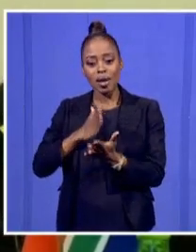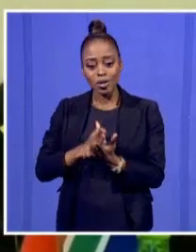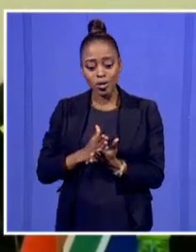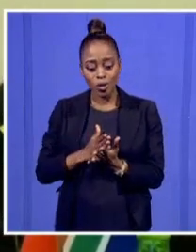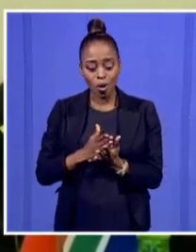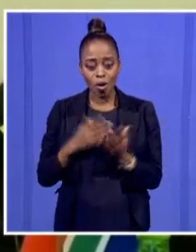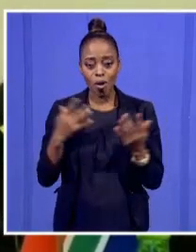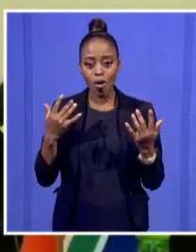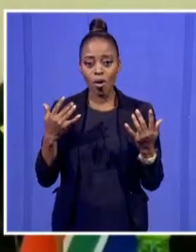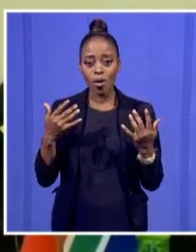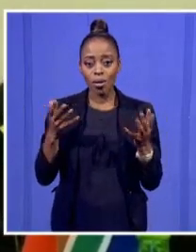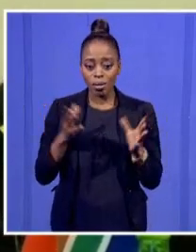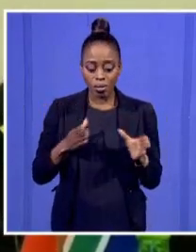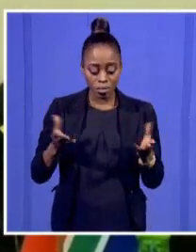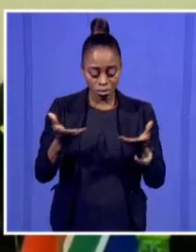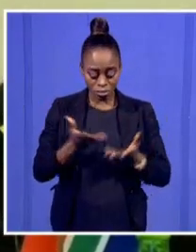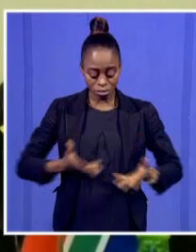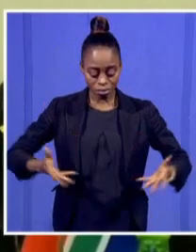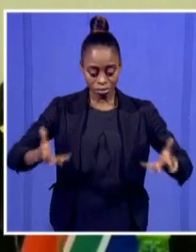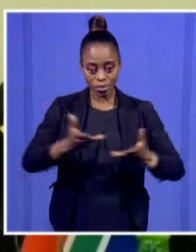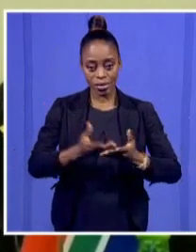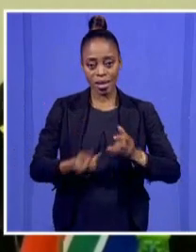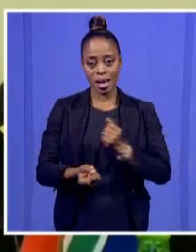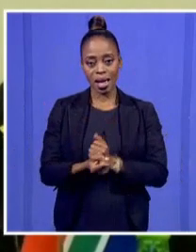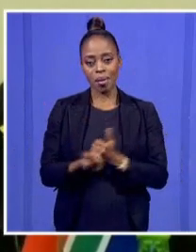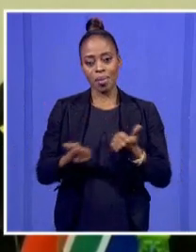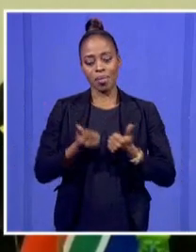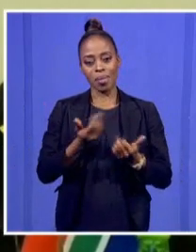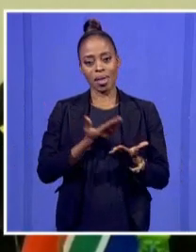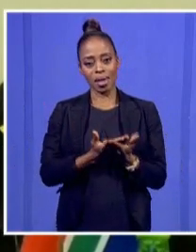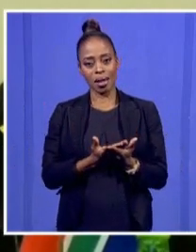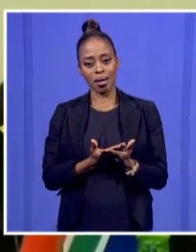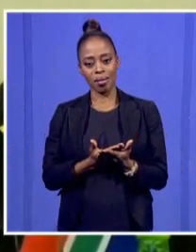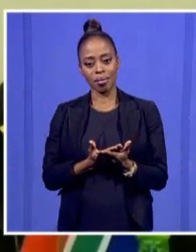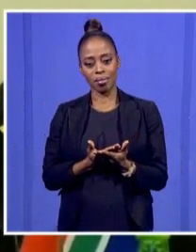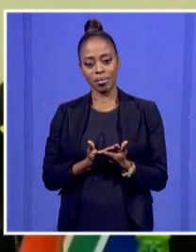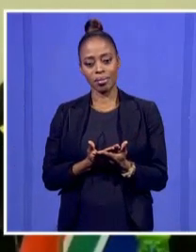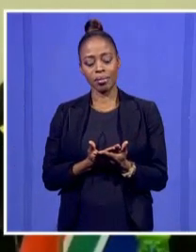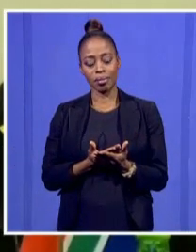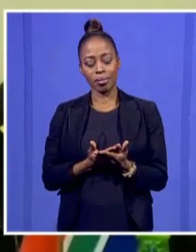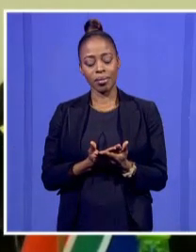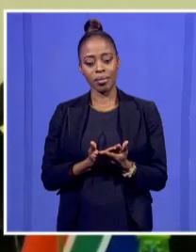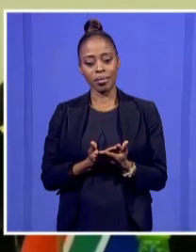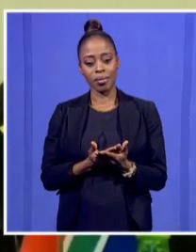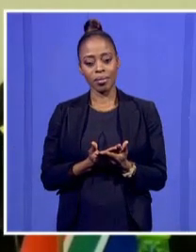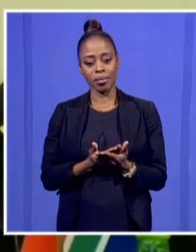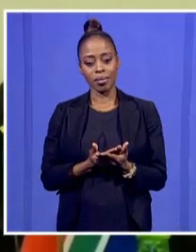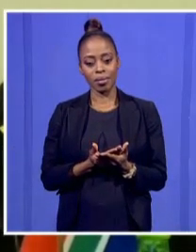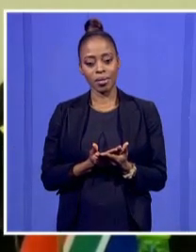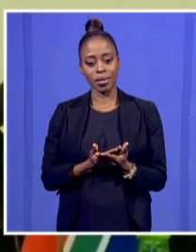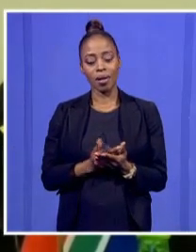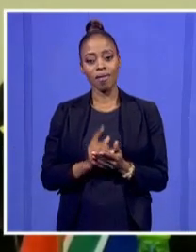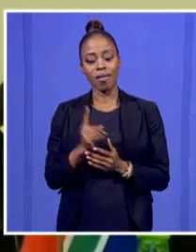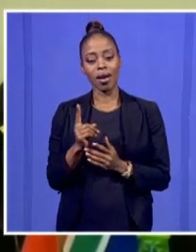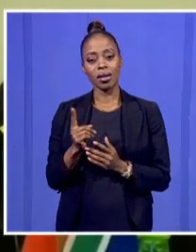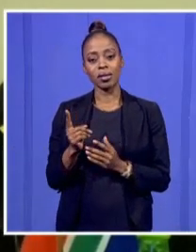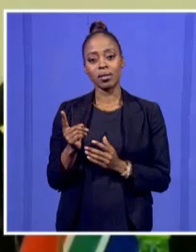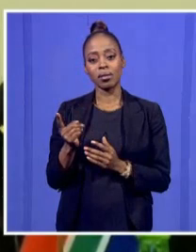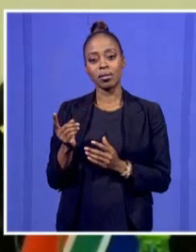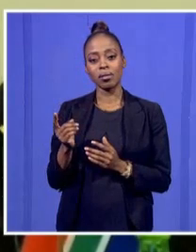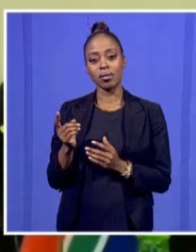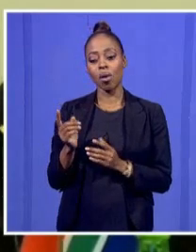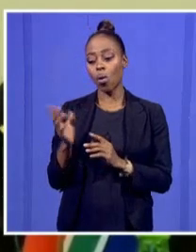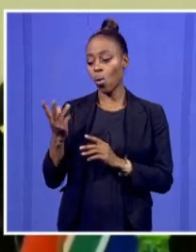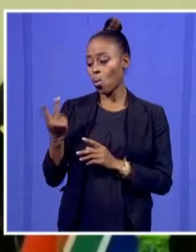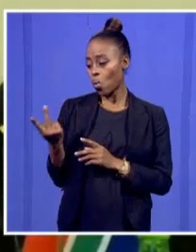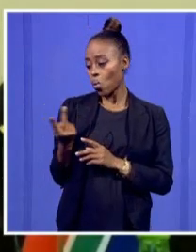today. This would have not happened without a dedication between parties